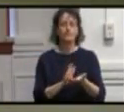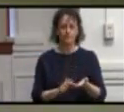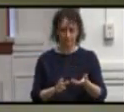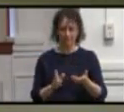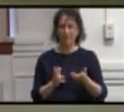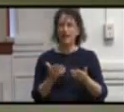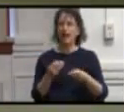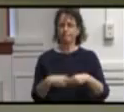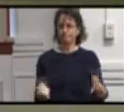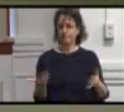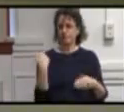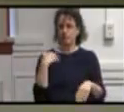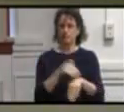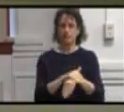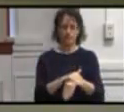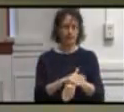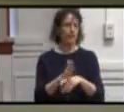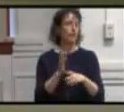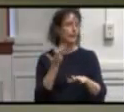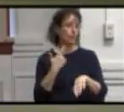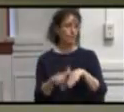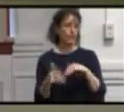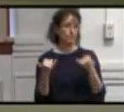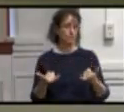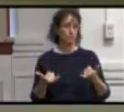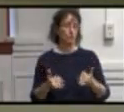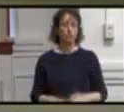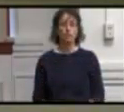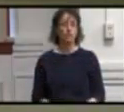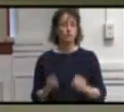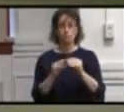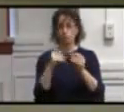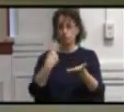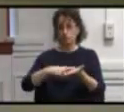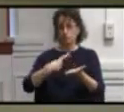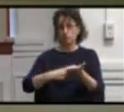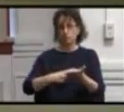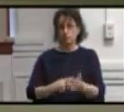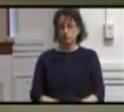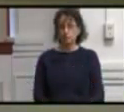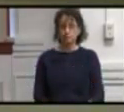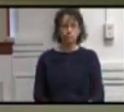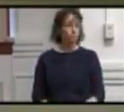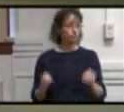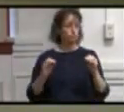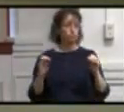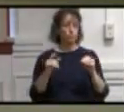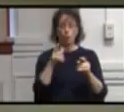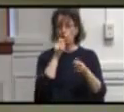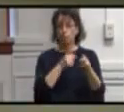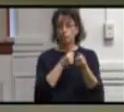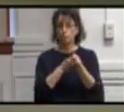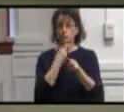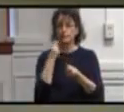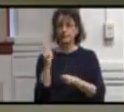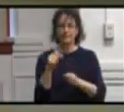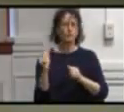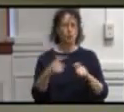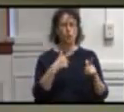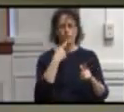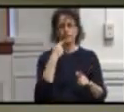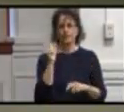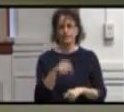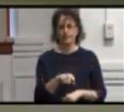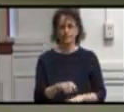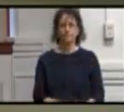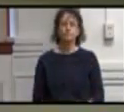last night and available today. Is there any further discussion? Hearing none, all those in favor, please say aye. Aye. Aye. Anybody opposed